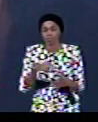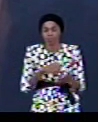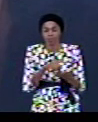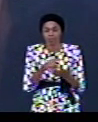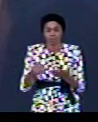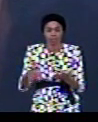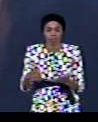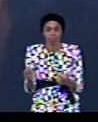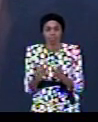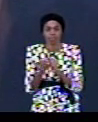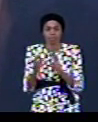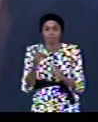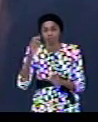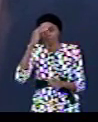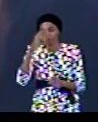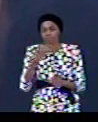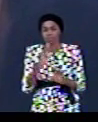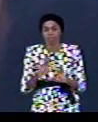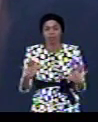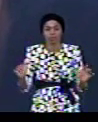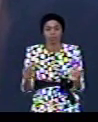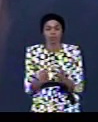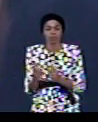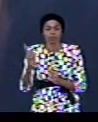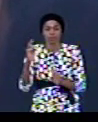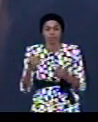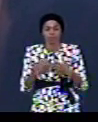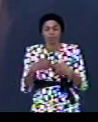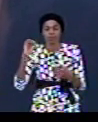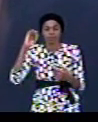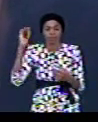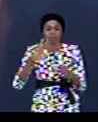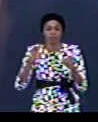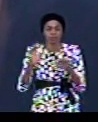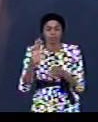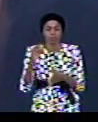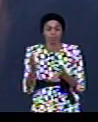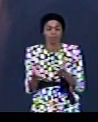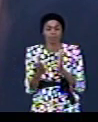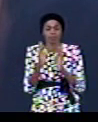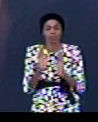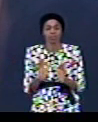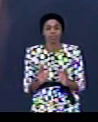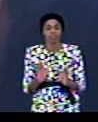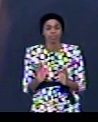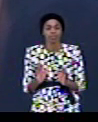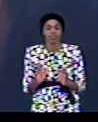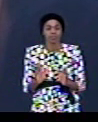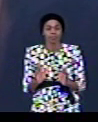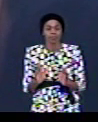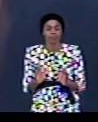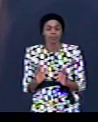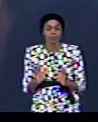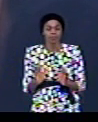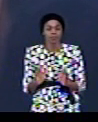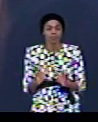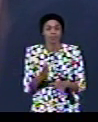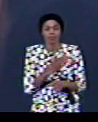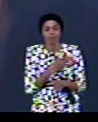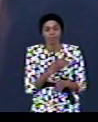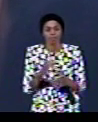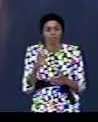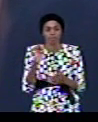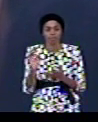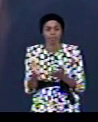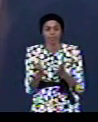those with thee? And he said, The children which God hath graciously given thy servant. Then the